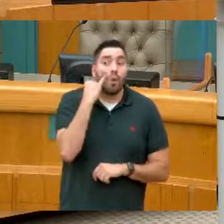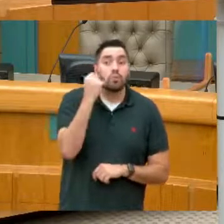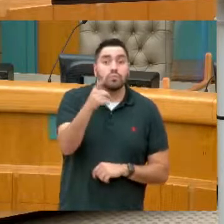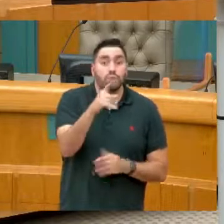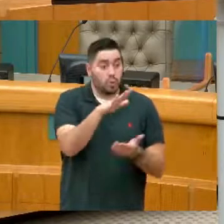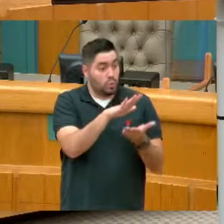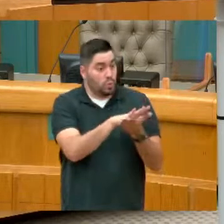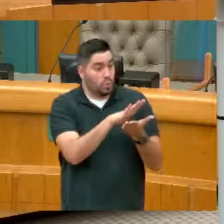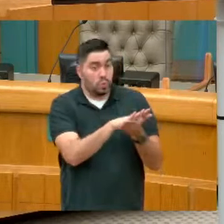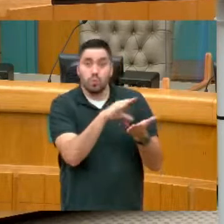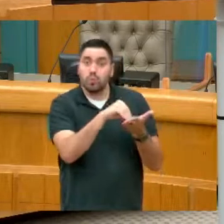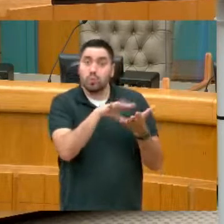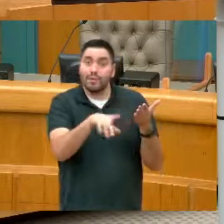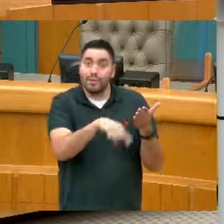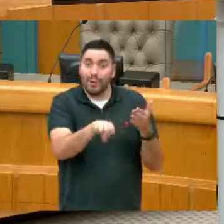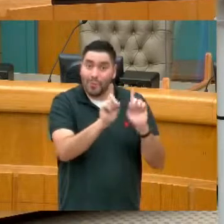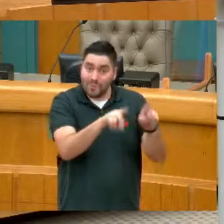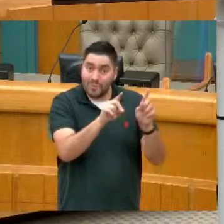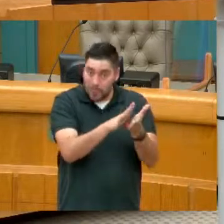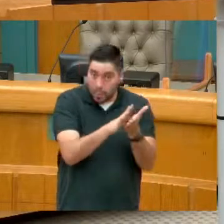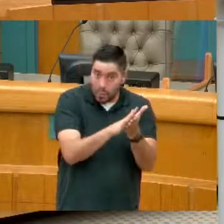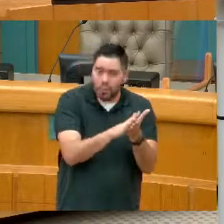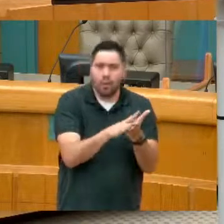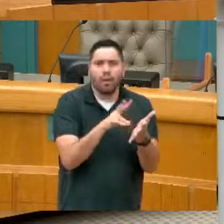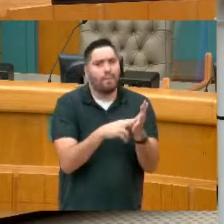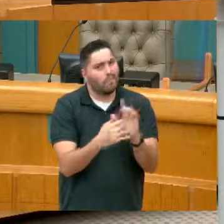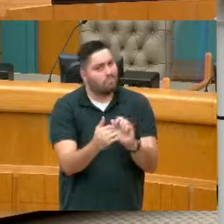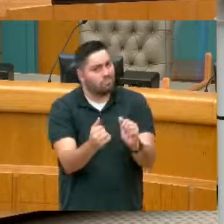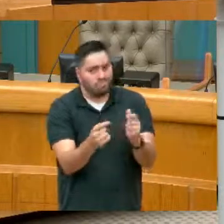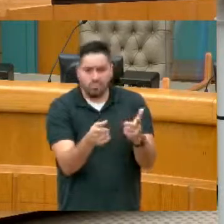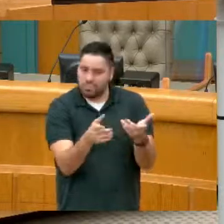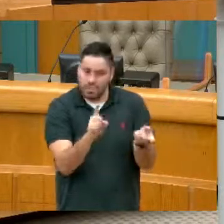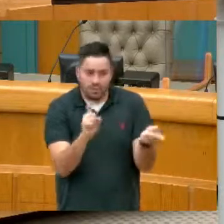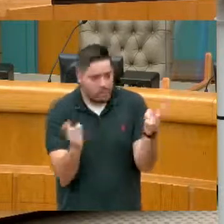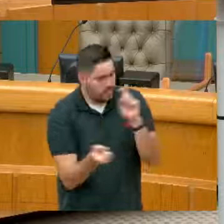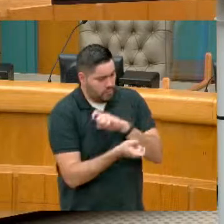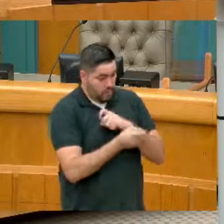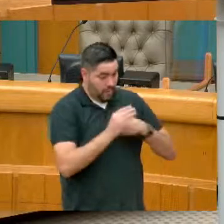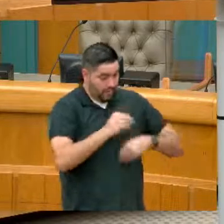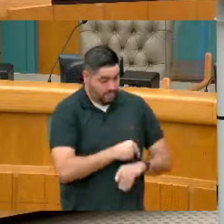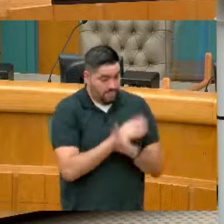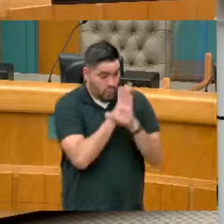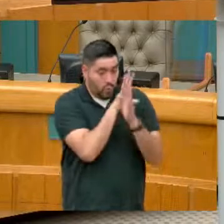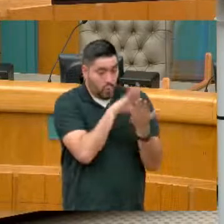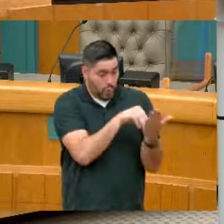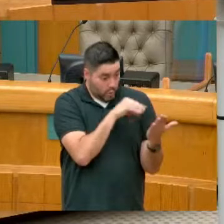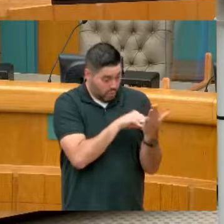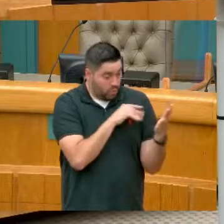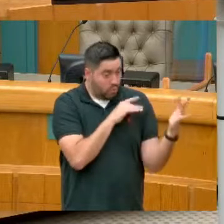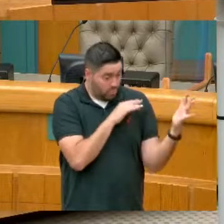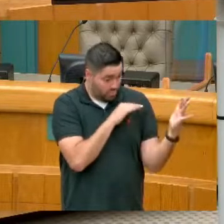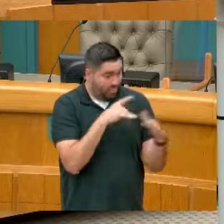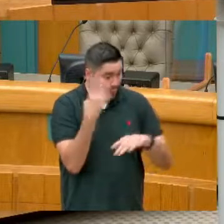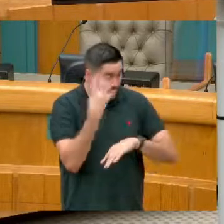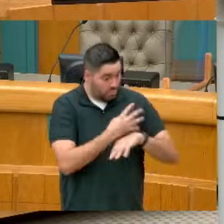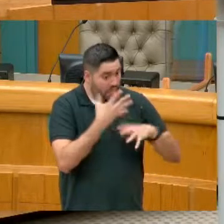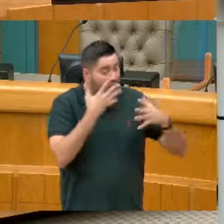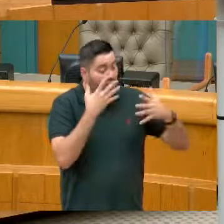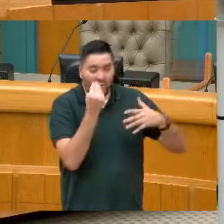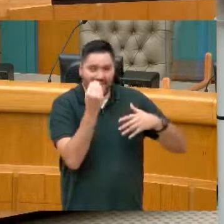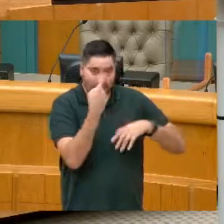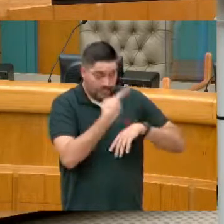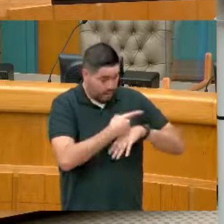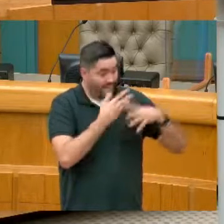self-quarantine immediately for 14 days. If any member of a household is COVID-19